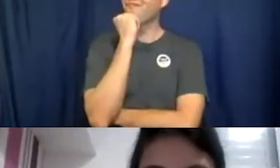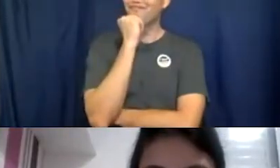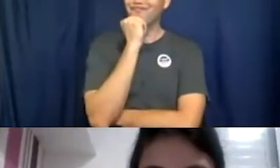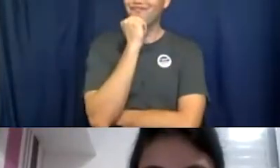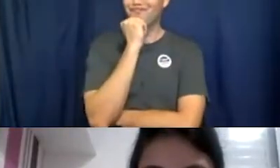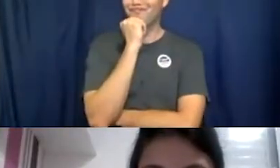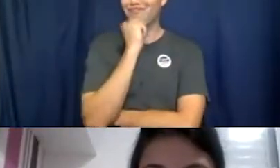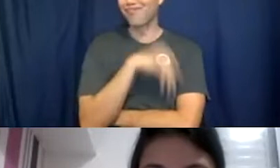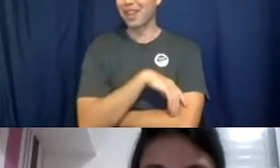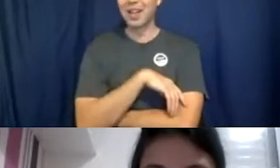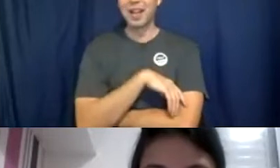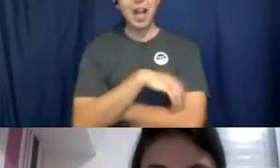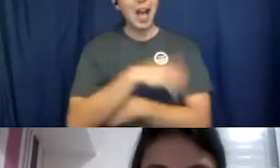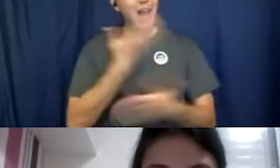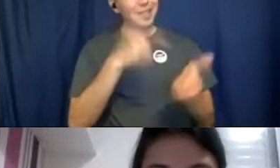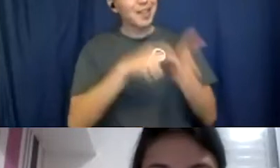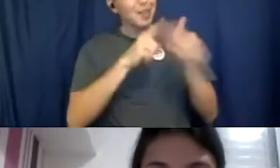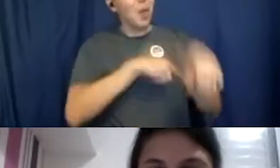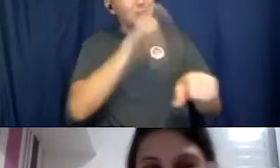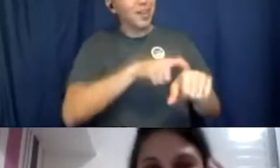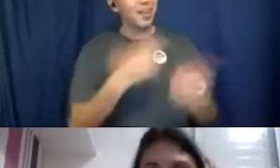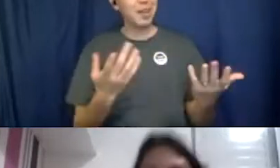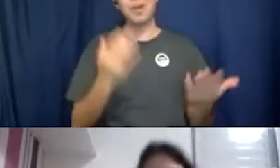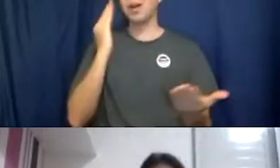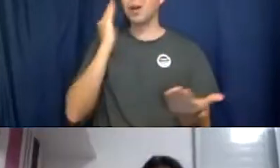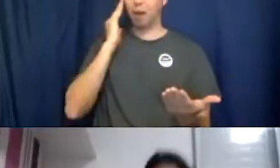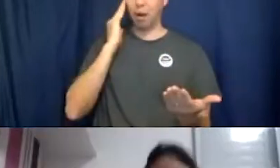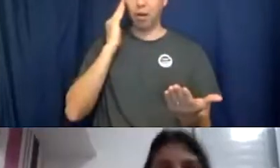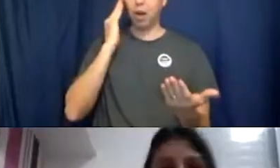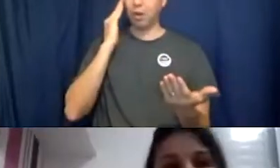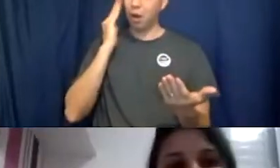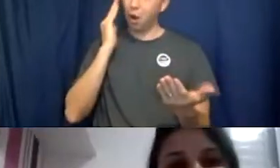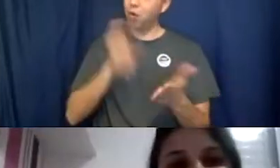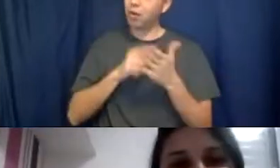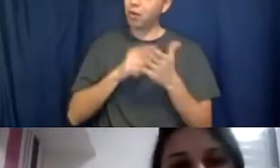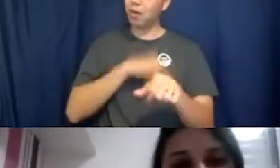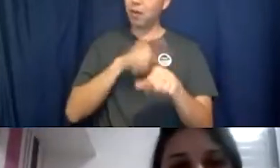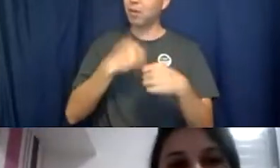We had two favorites. I don't know how well I can share my screen, but this was